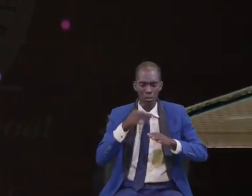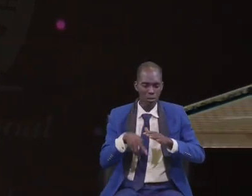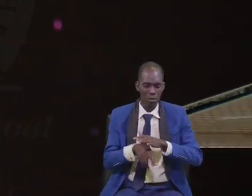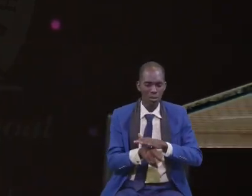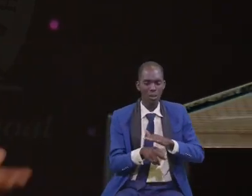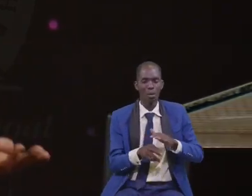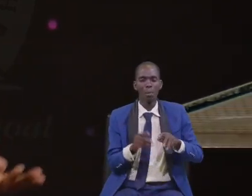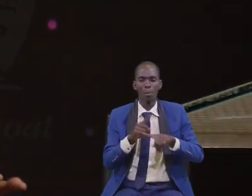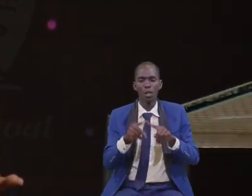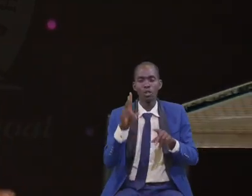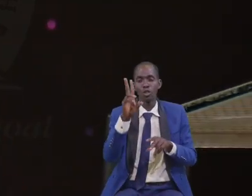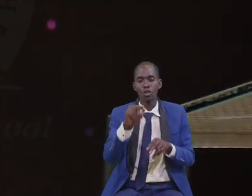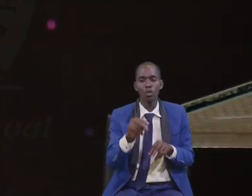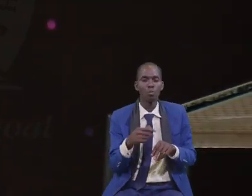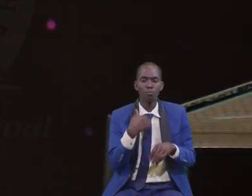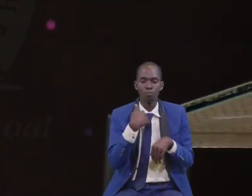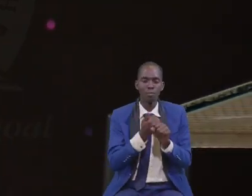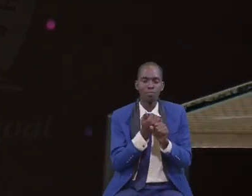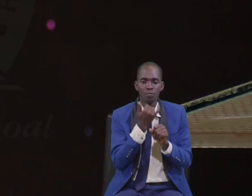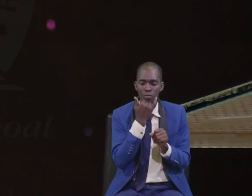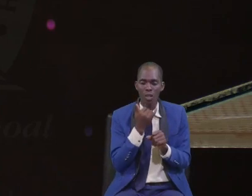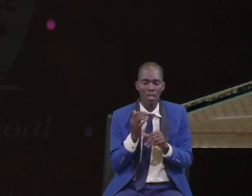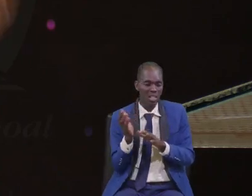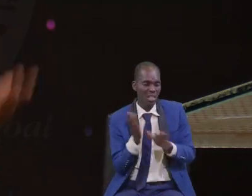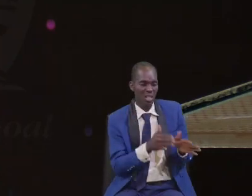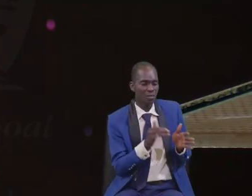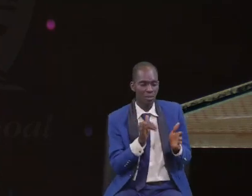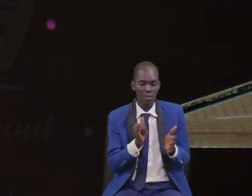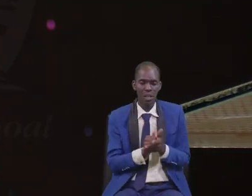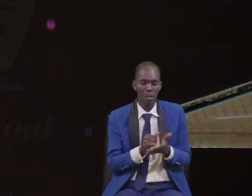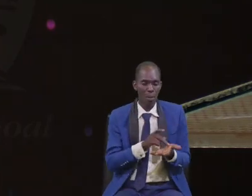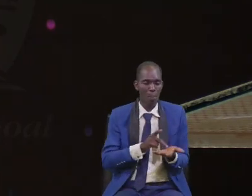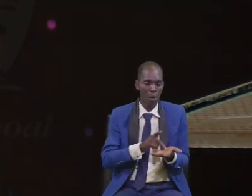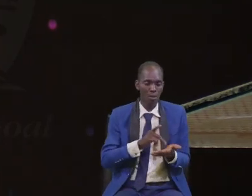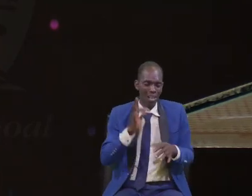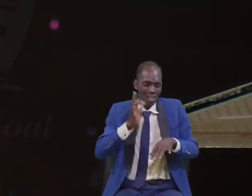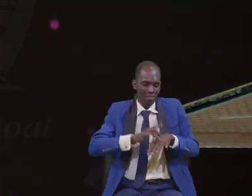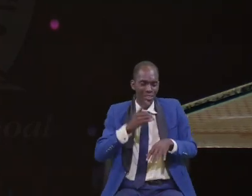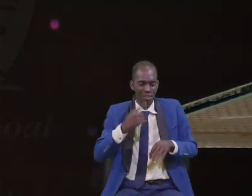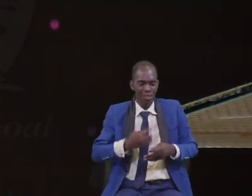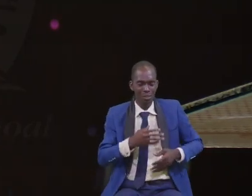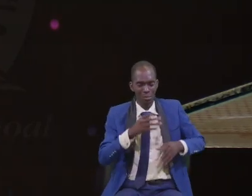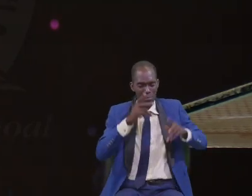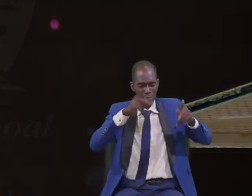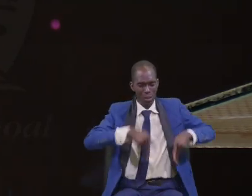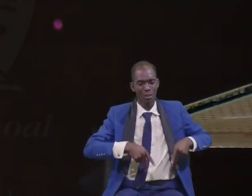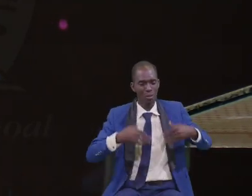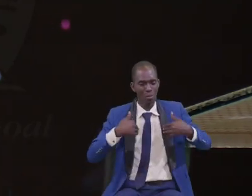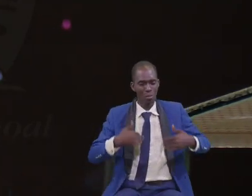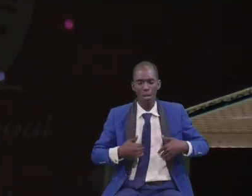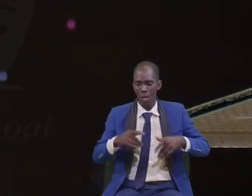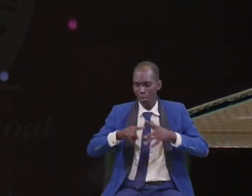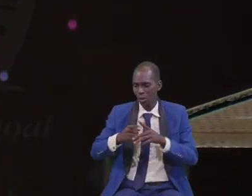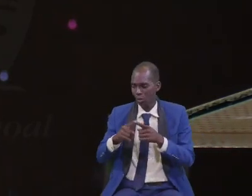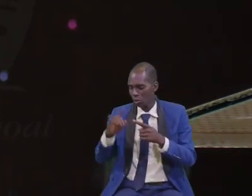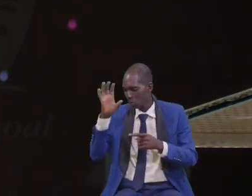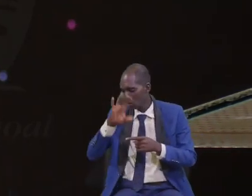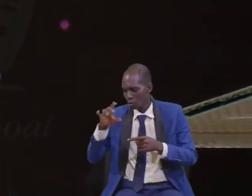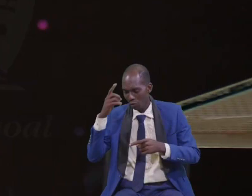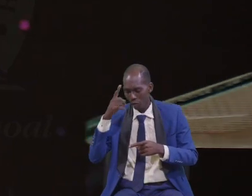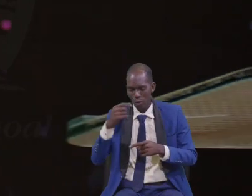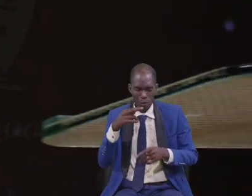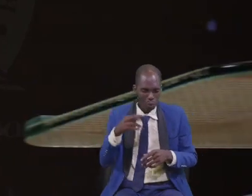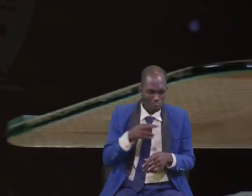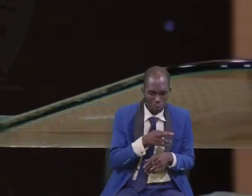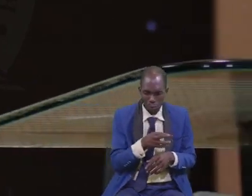looking for the snake. And meanwhile, the poison is going through to the rest of the body until it gets to the heart of the man. Don't do